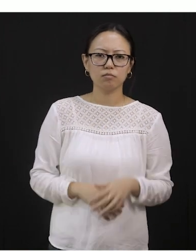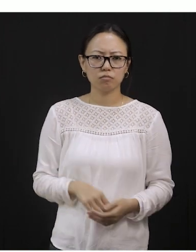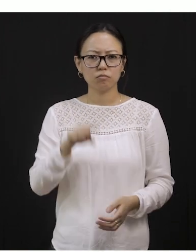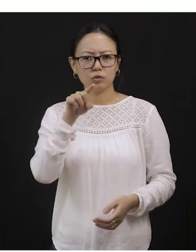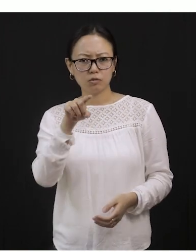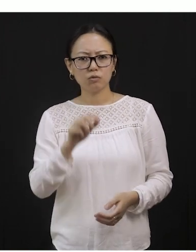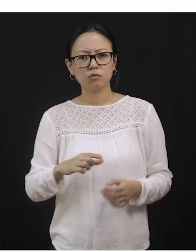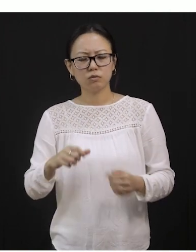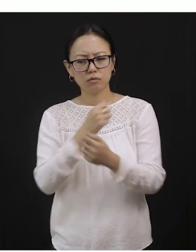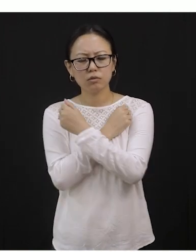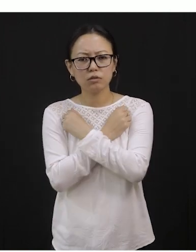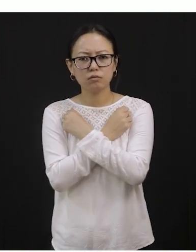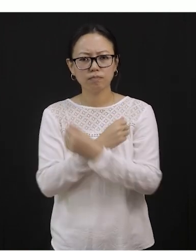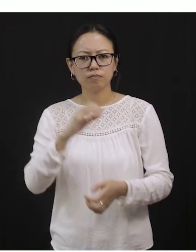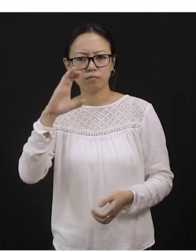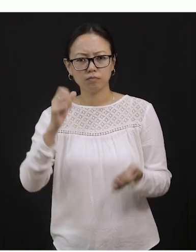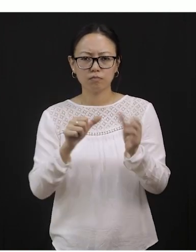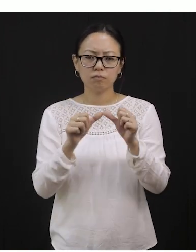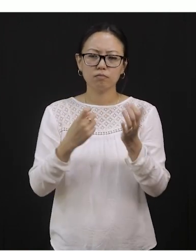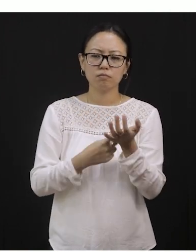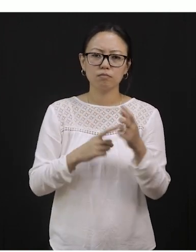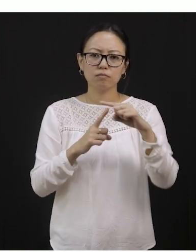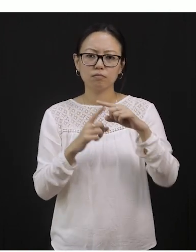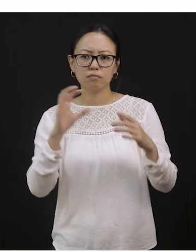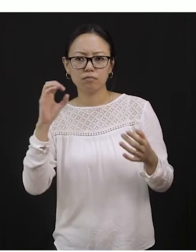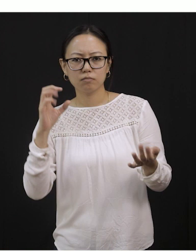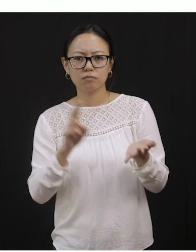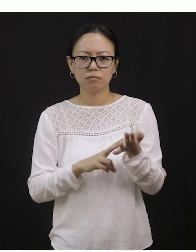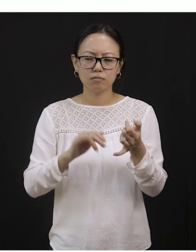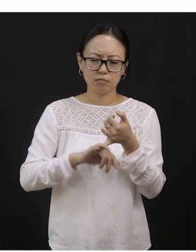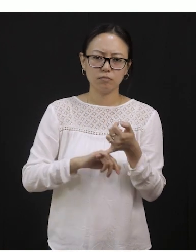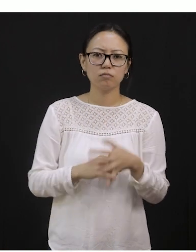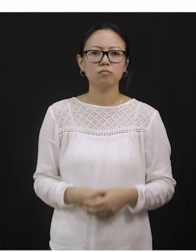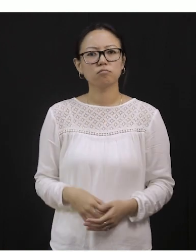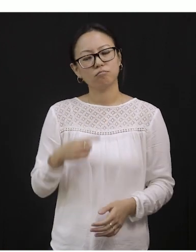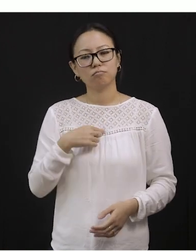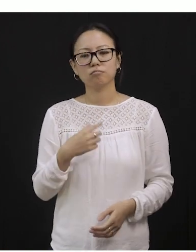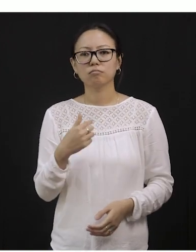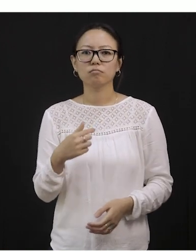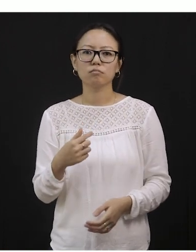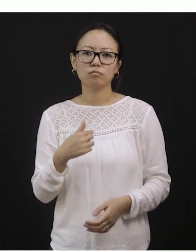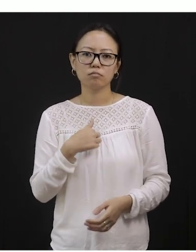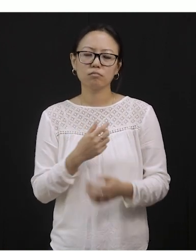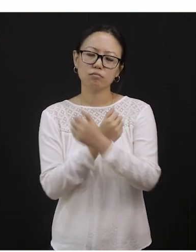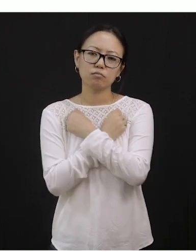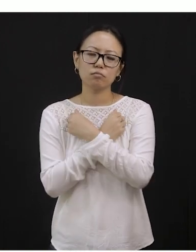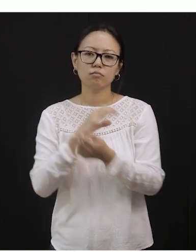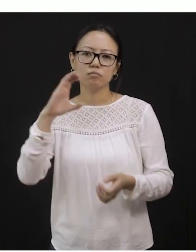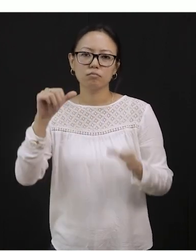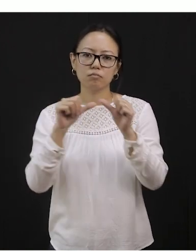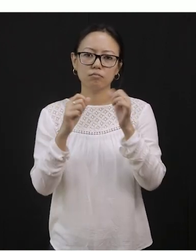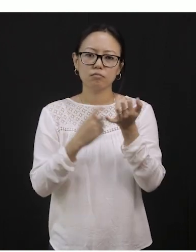I'm raising my hands. All right. Okay. So I'm sure you must be watching Cartoon Network channel at